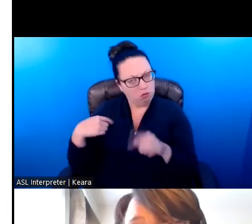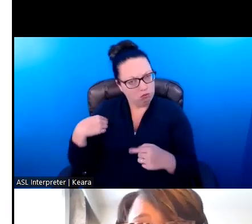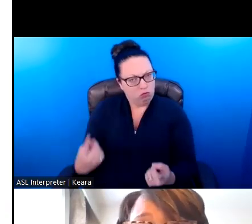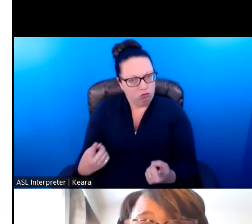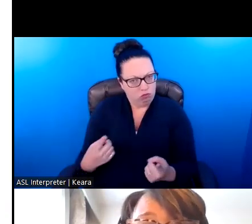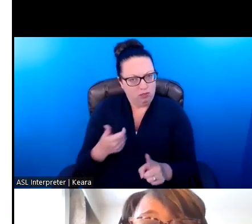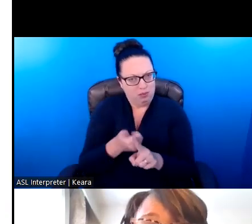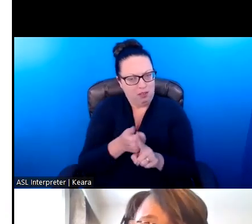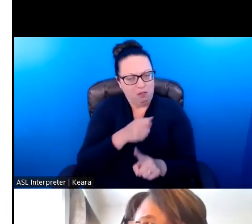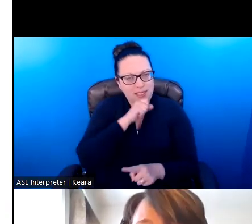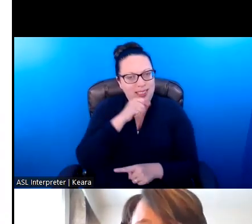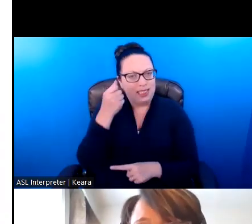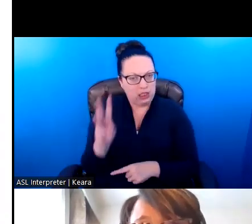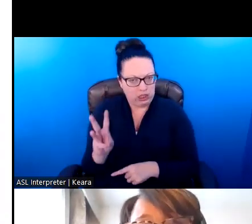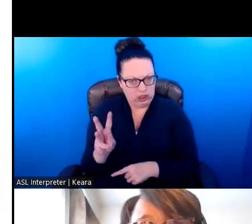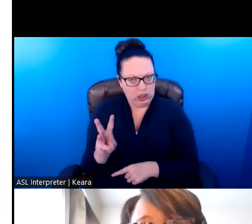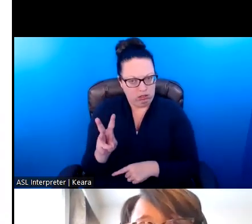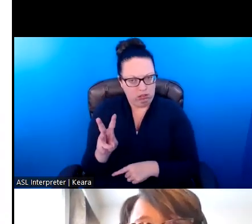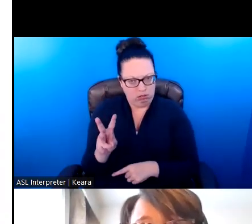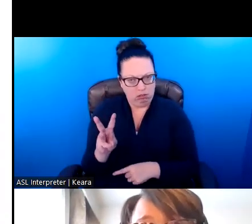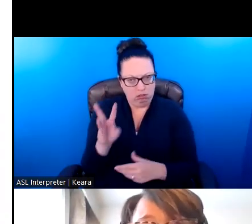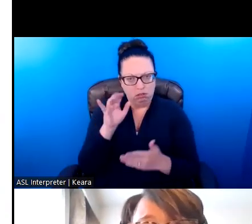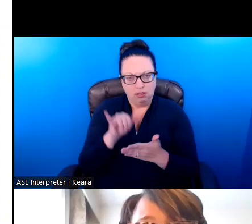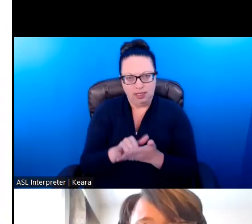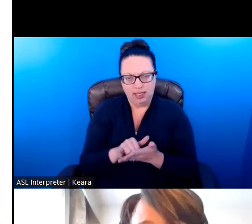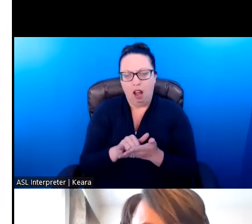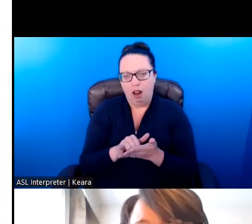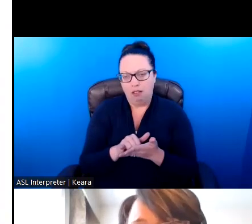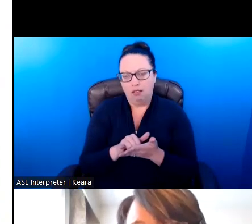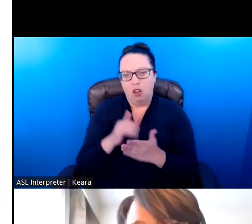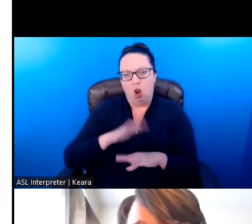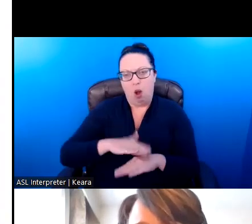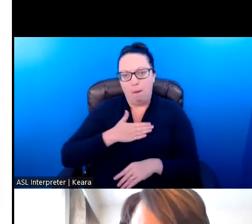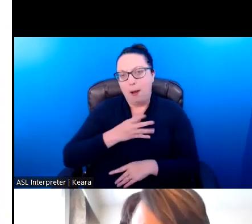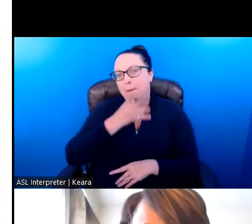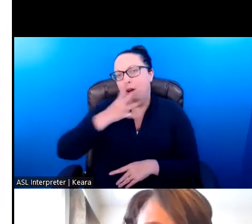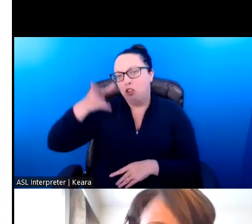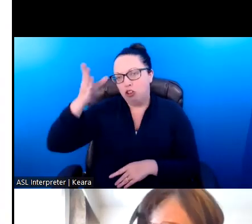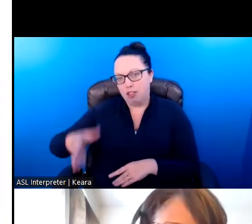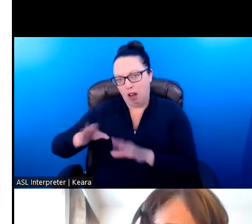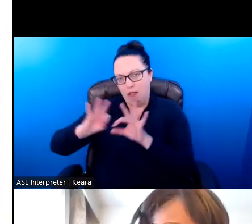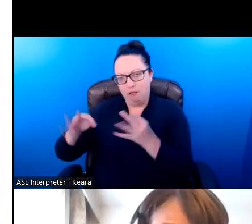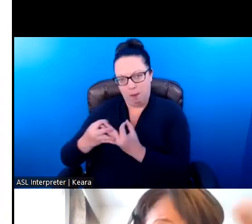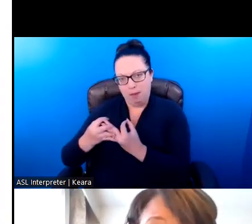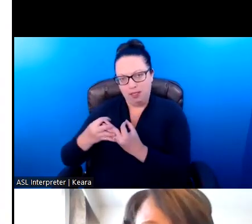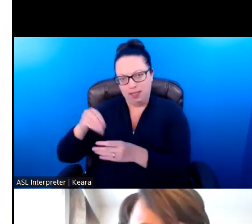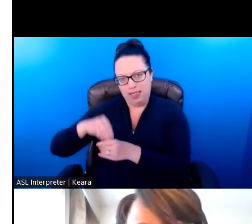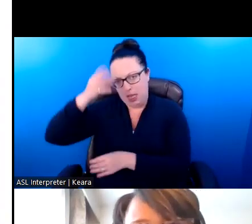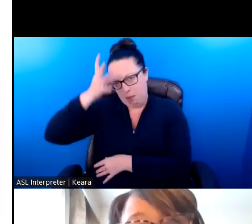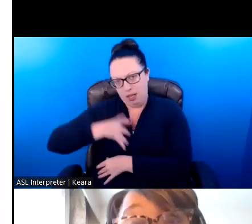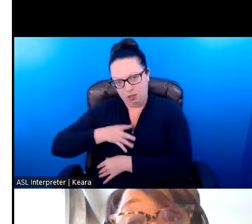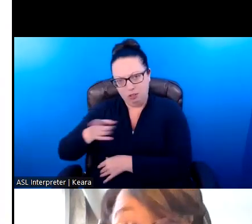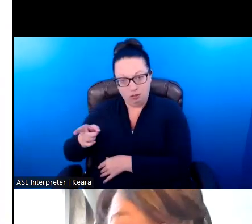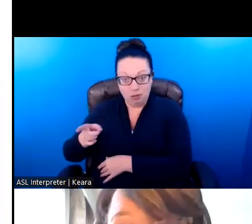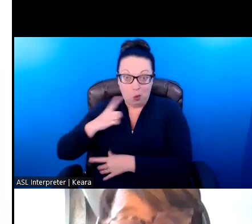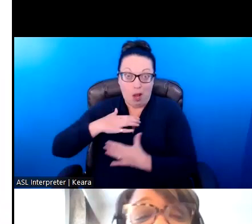was 16 years old that it runs on my mother's side of the family, the males. So that was something I wish I